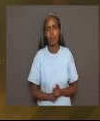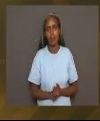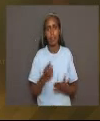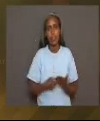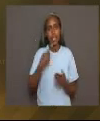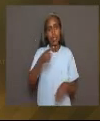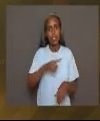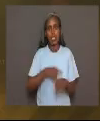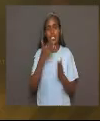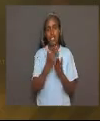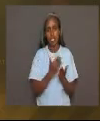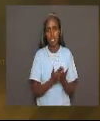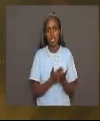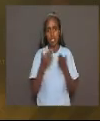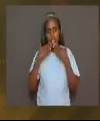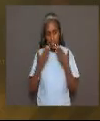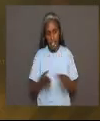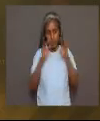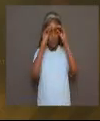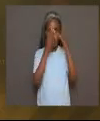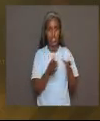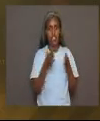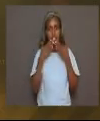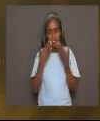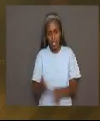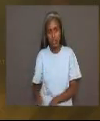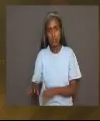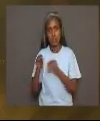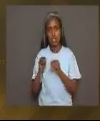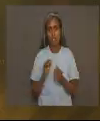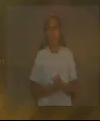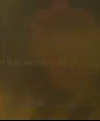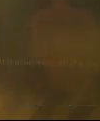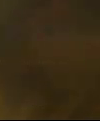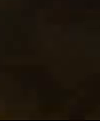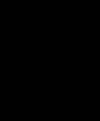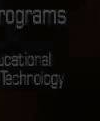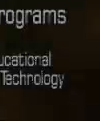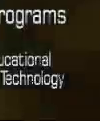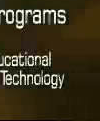Until next lesson. Thank you, teacher. Thank you, students.